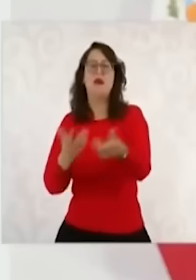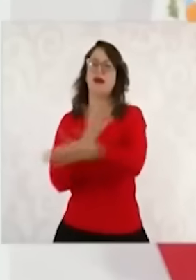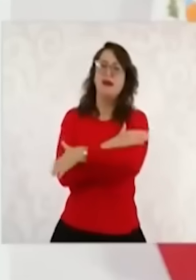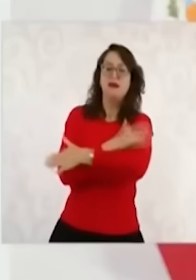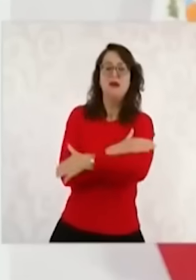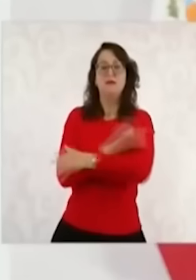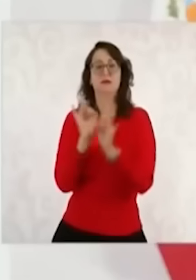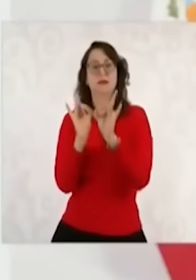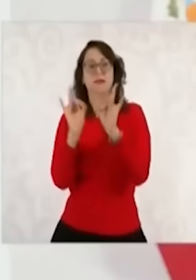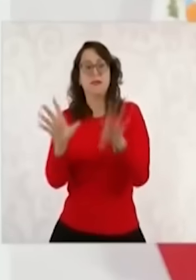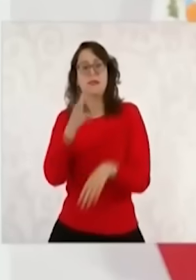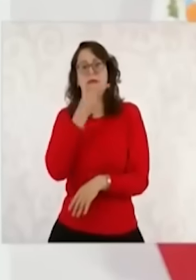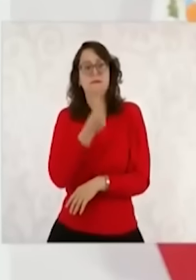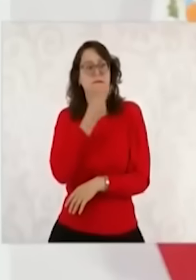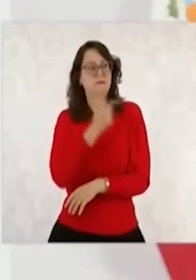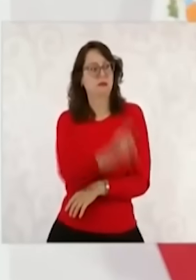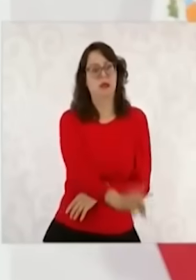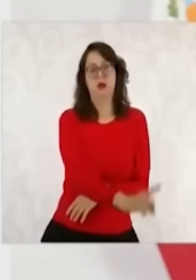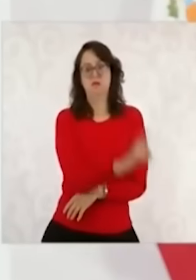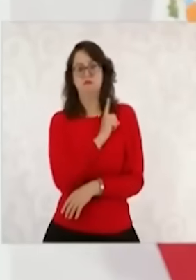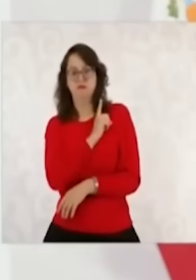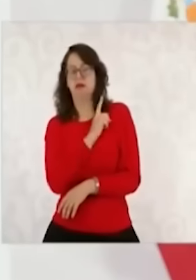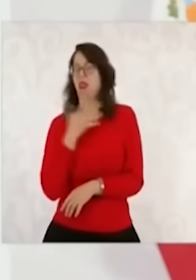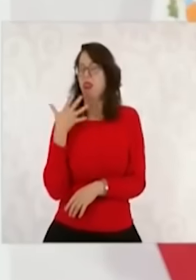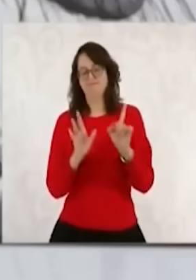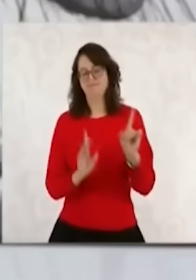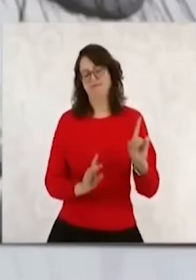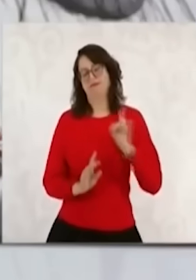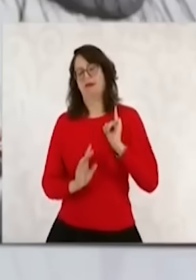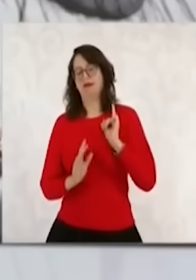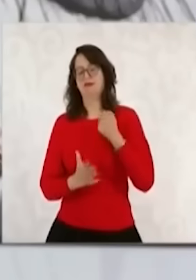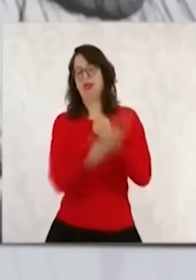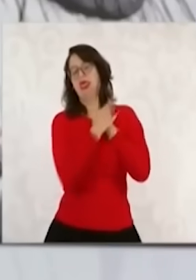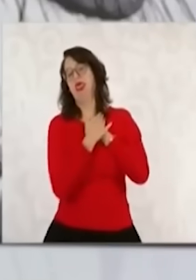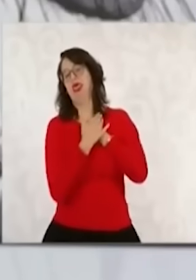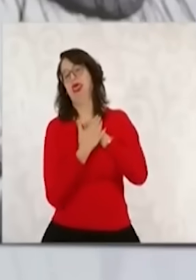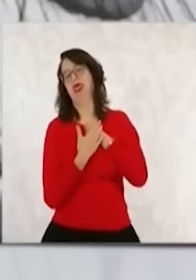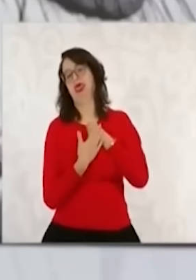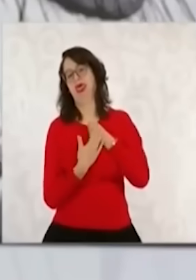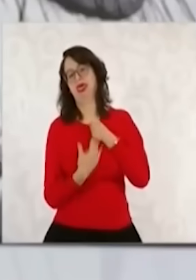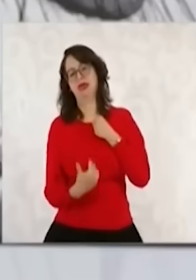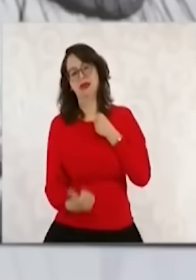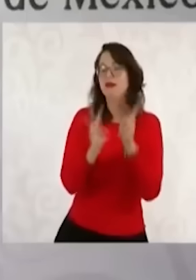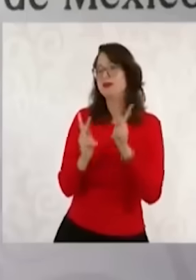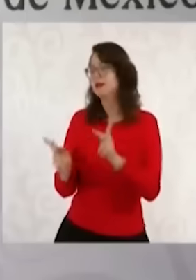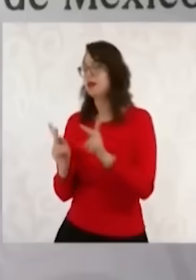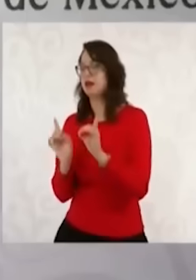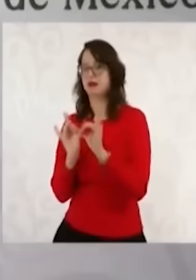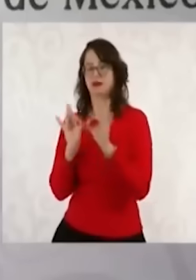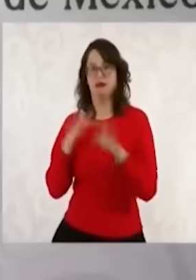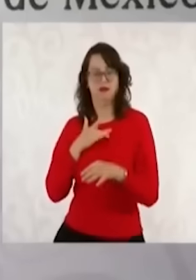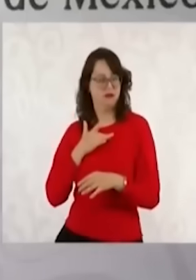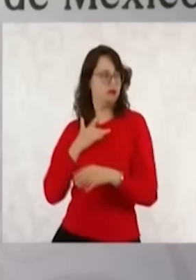woman? The president, Mexico's first female president, called it what it was, a crime. She said, I'm quoting here,